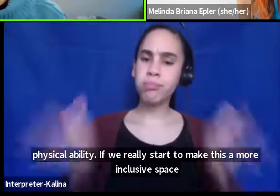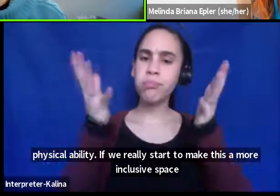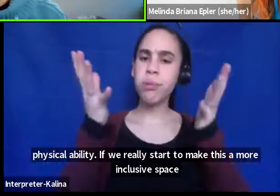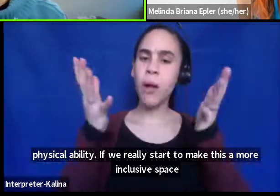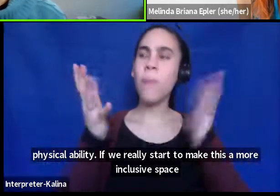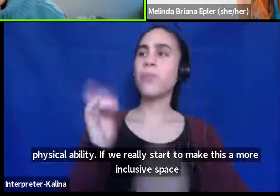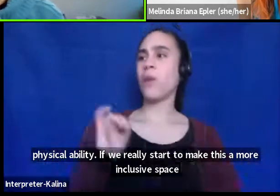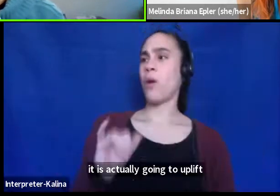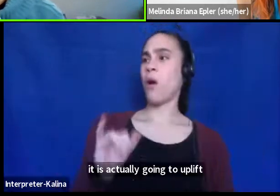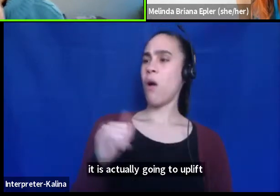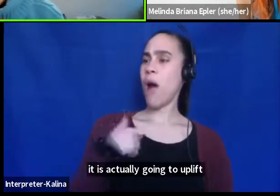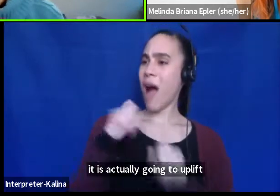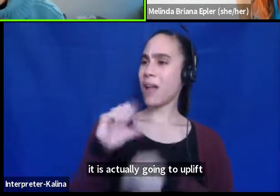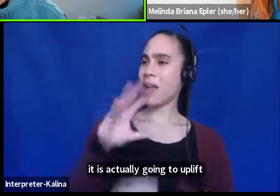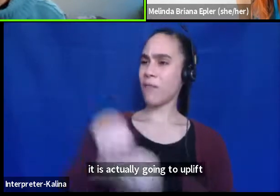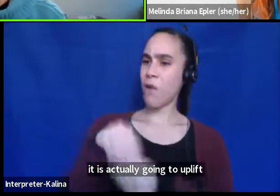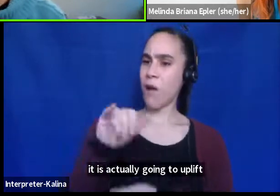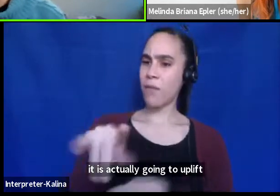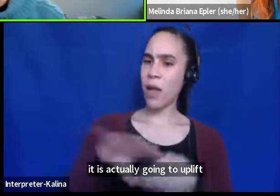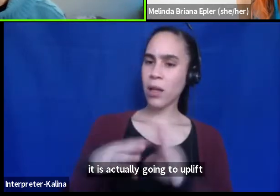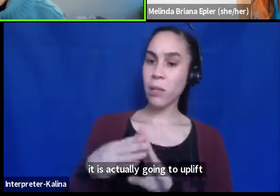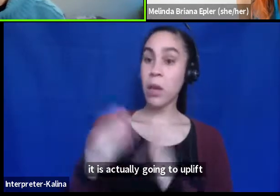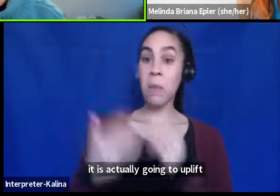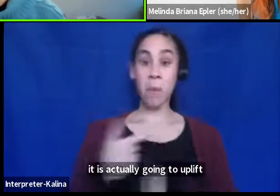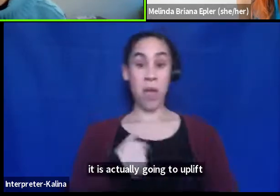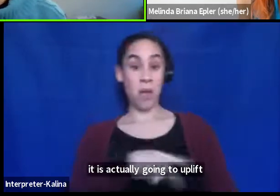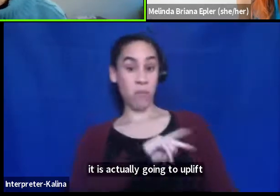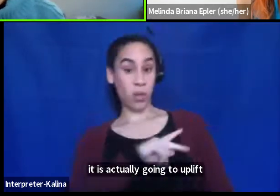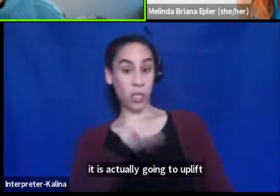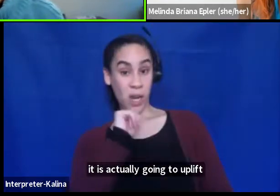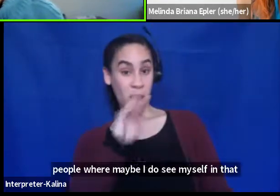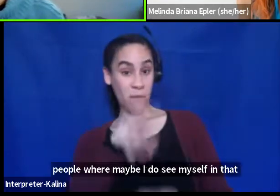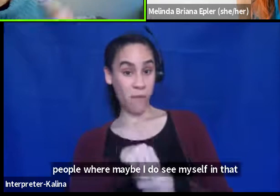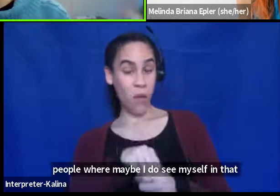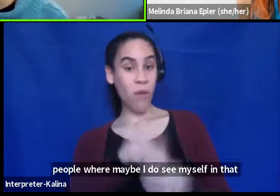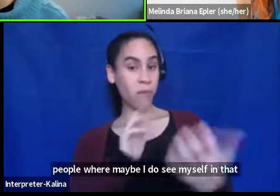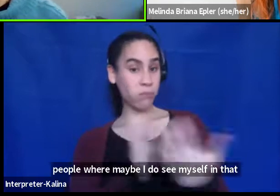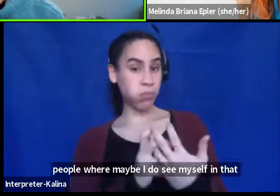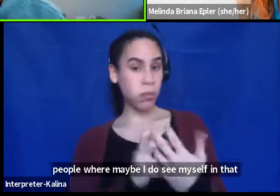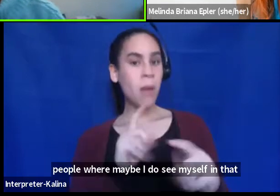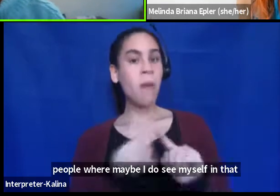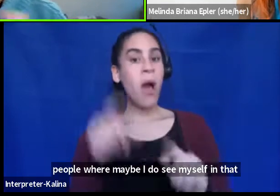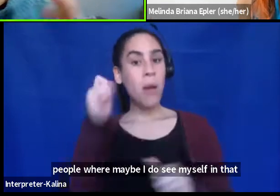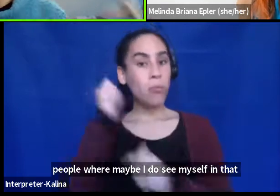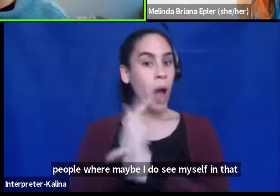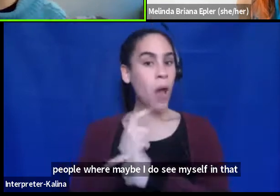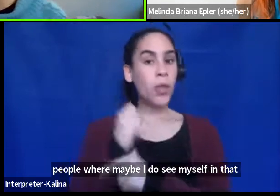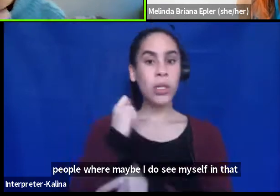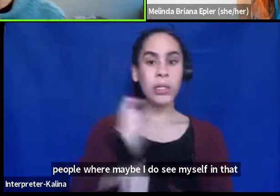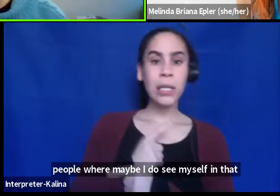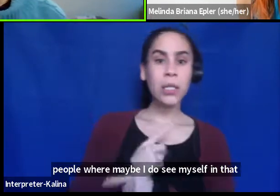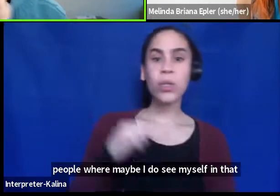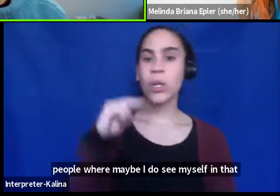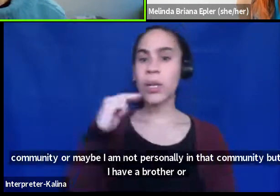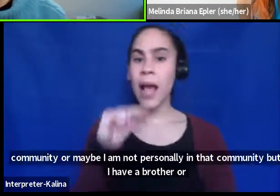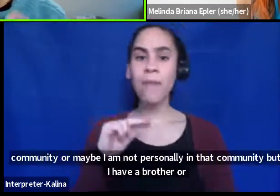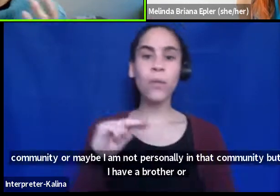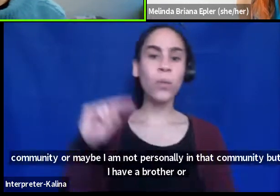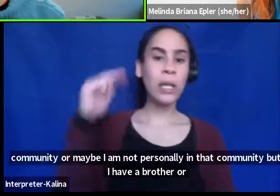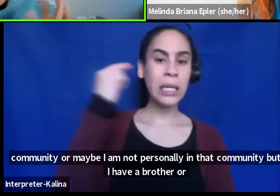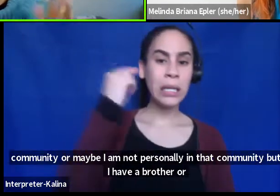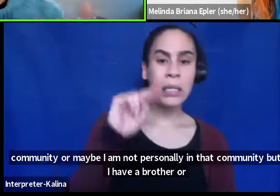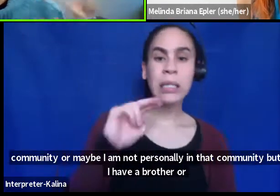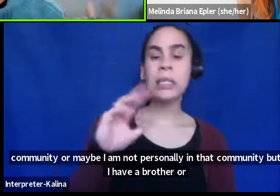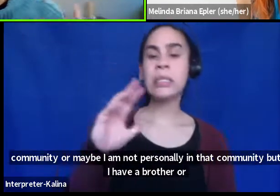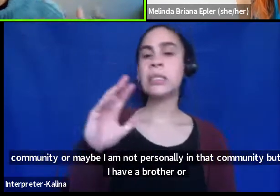myself in that community, or maybe I'm not personally in that community, but maybe I have a brother or a sister or a nephew or a niece or a